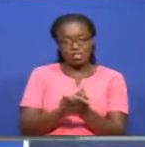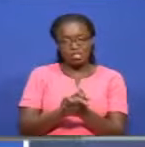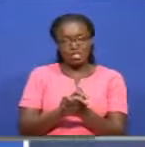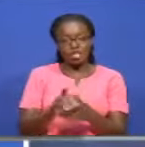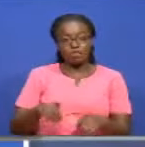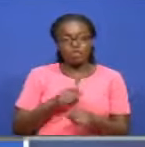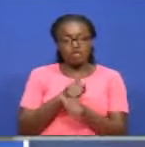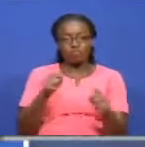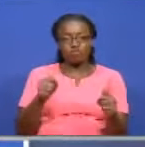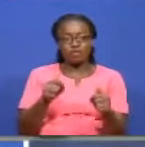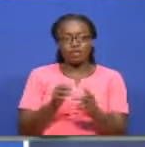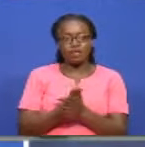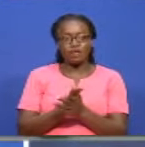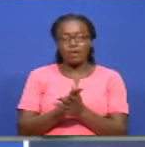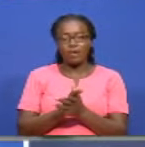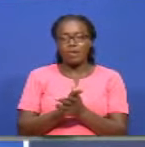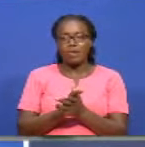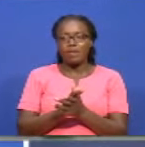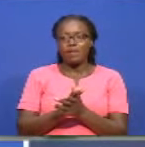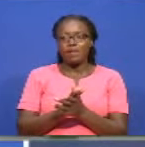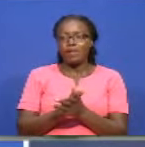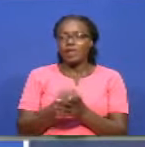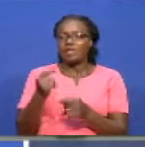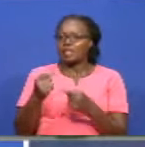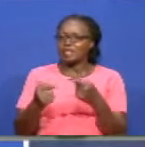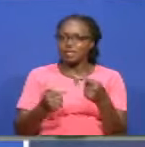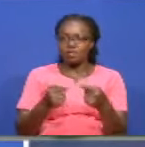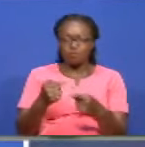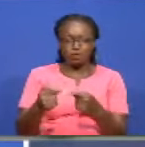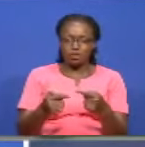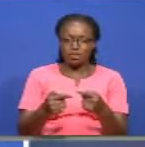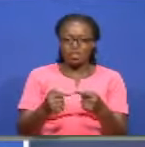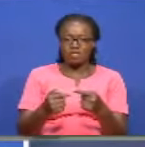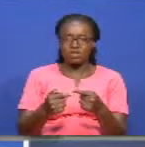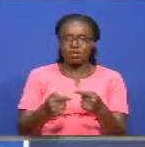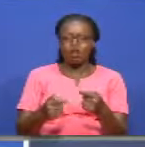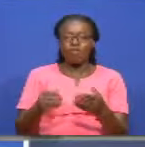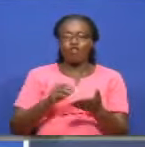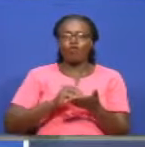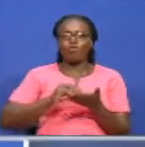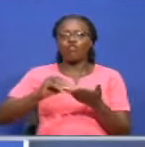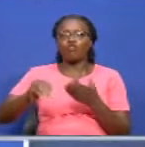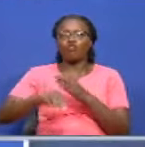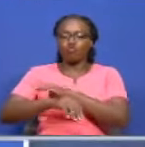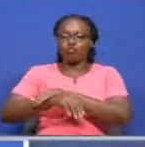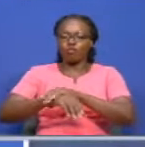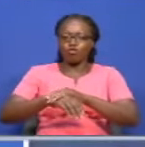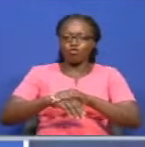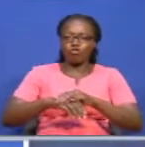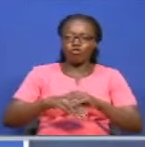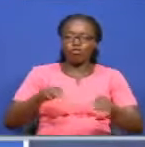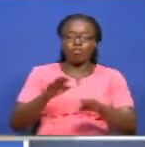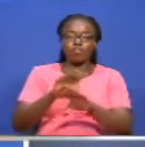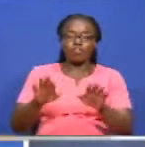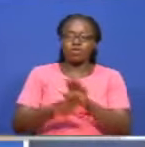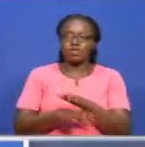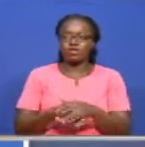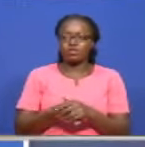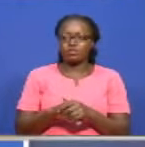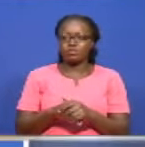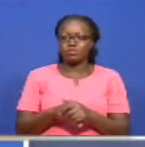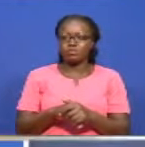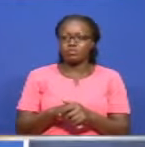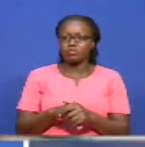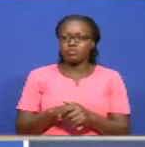visit would not end without another process of the removal of the gear called doffing.